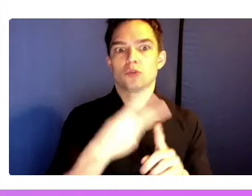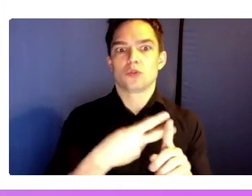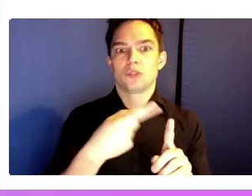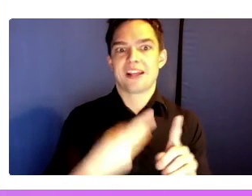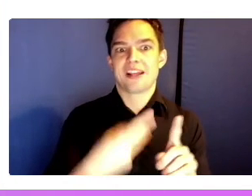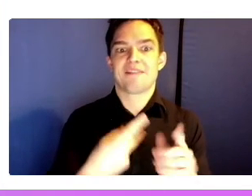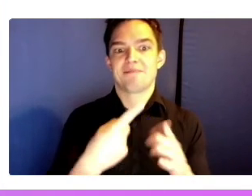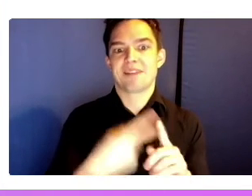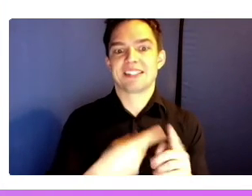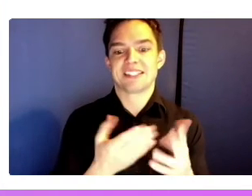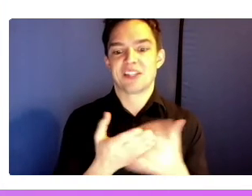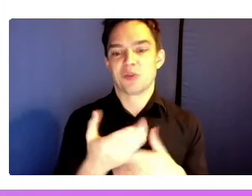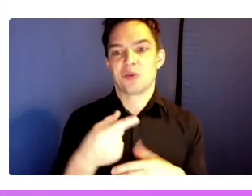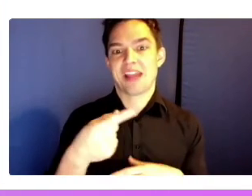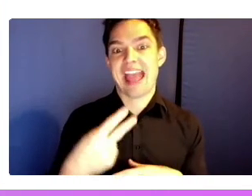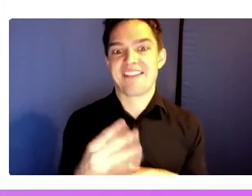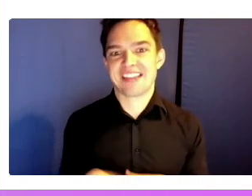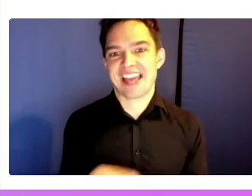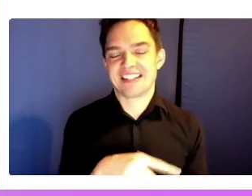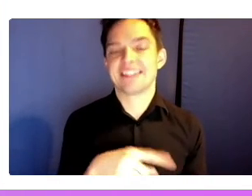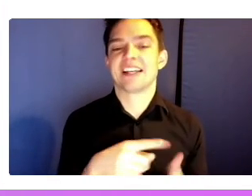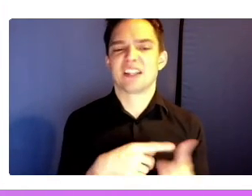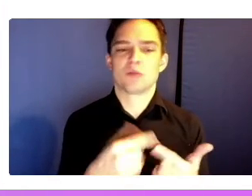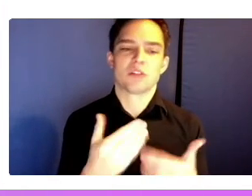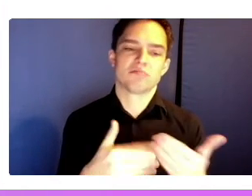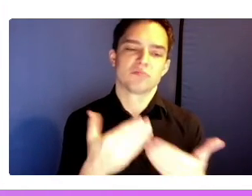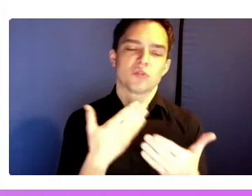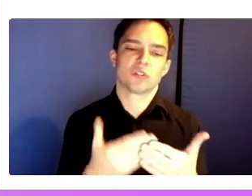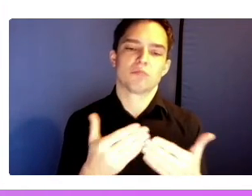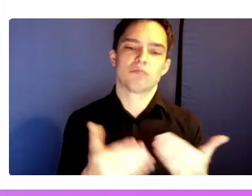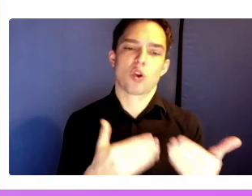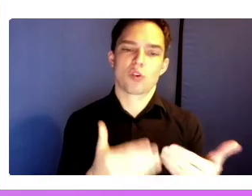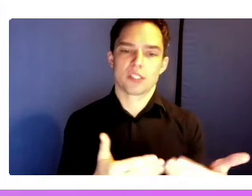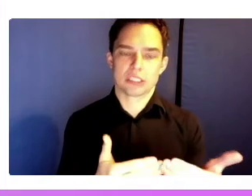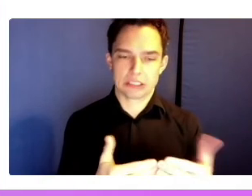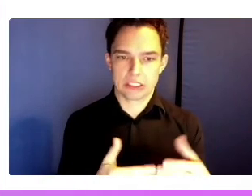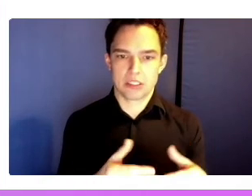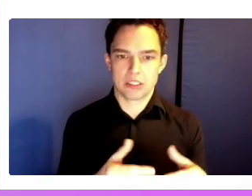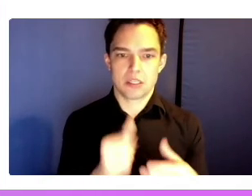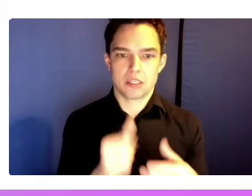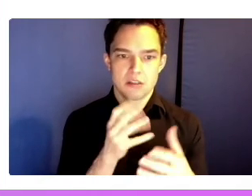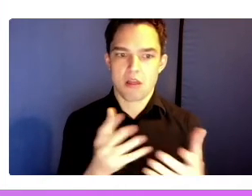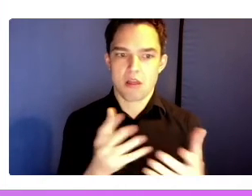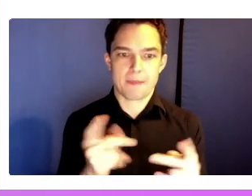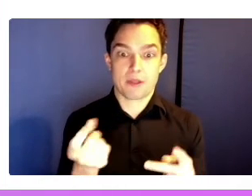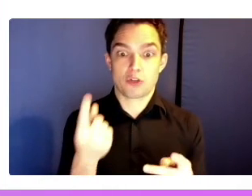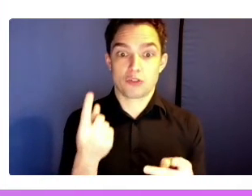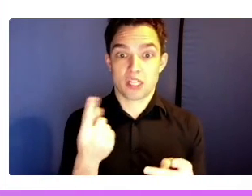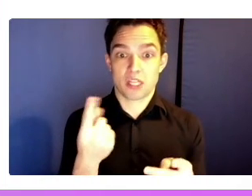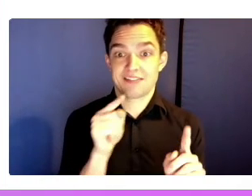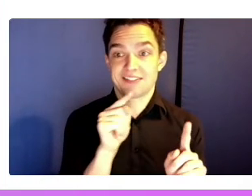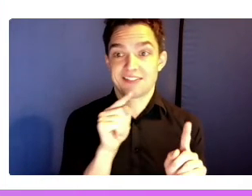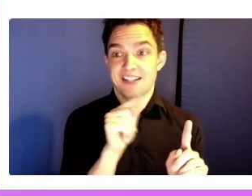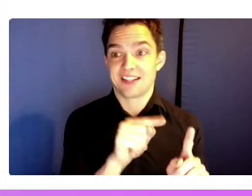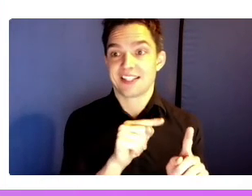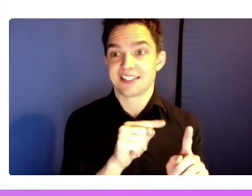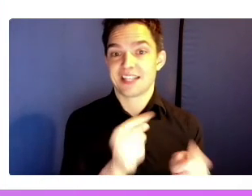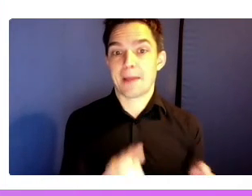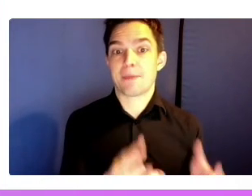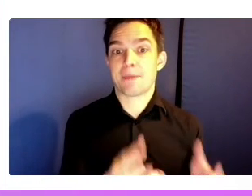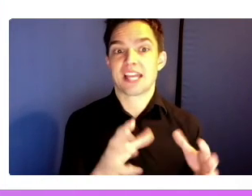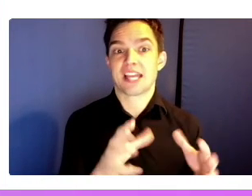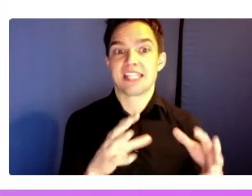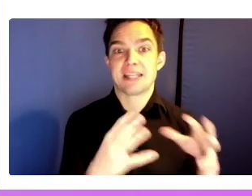of it. And we were making pretty good progress. Not a lot of people understood this